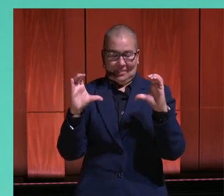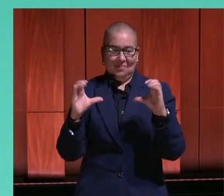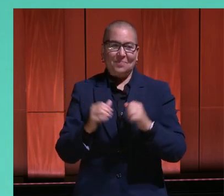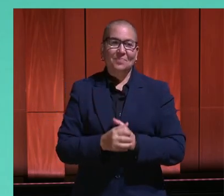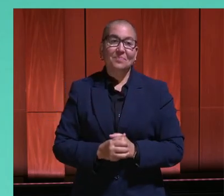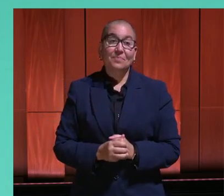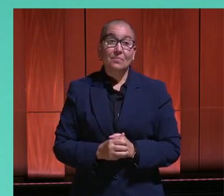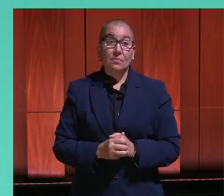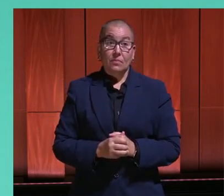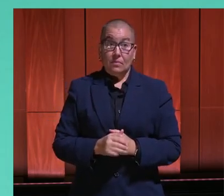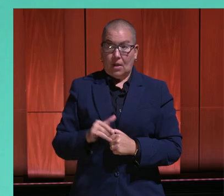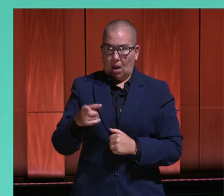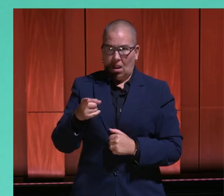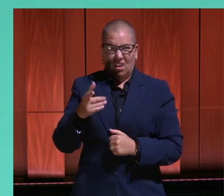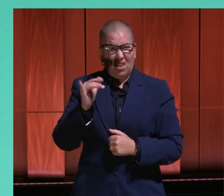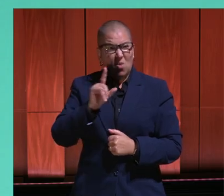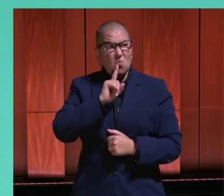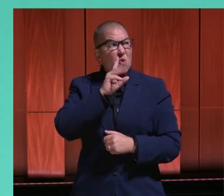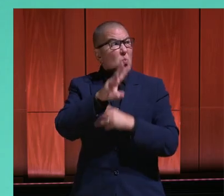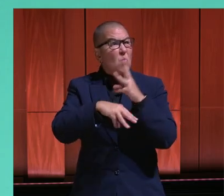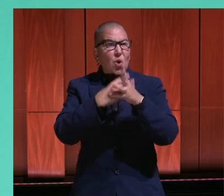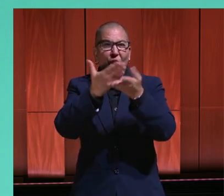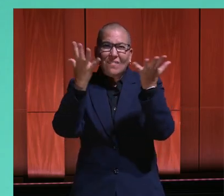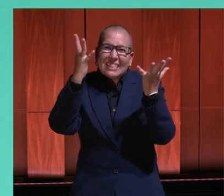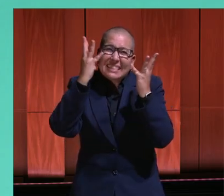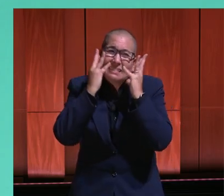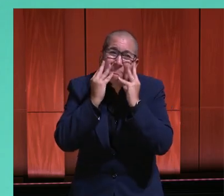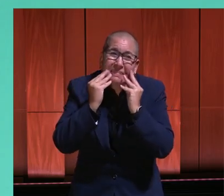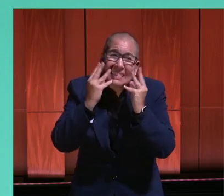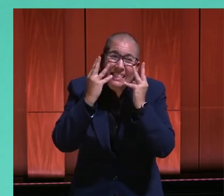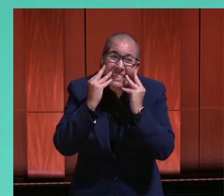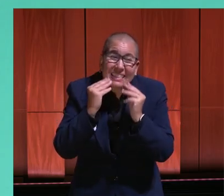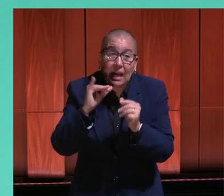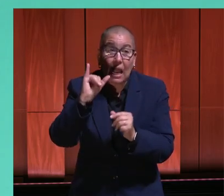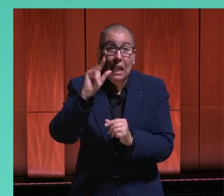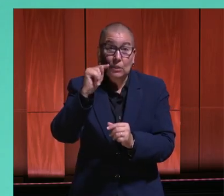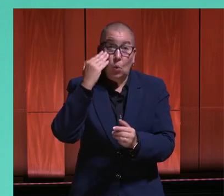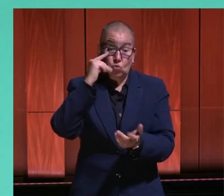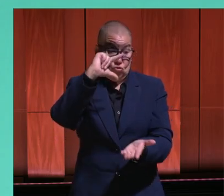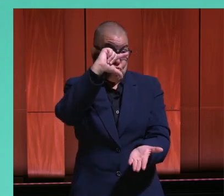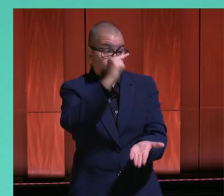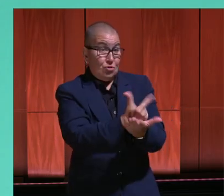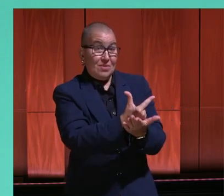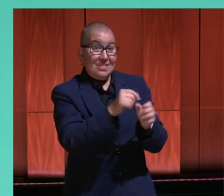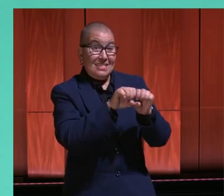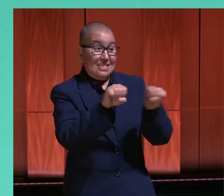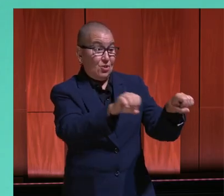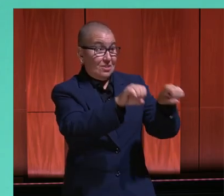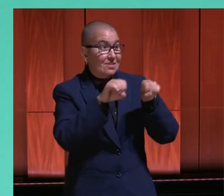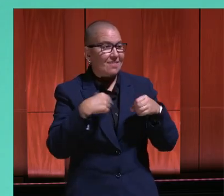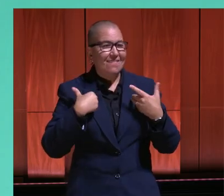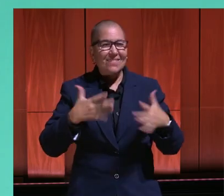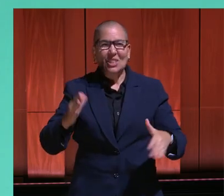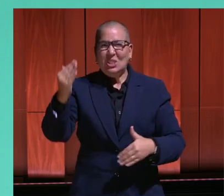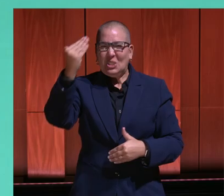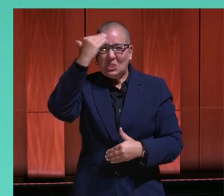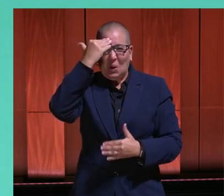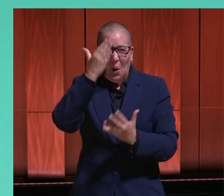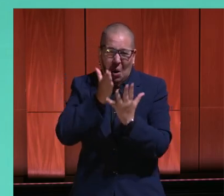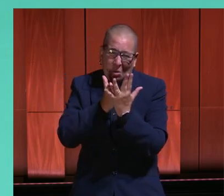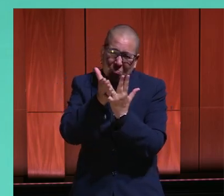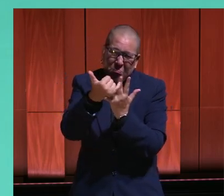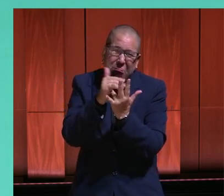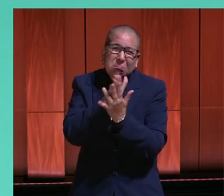So when they graduate, they kind of have that foot in the door already. We've also been doing a lot of work for our student workers